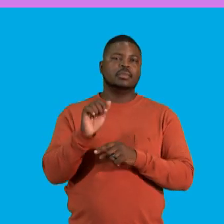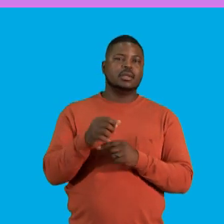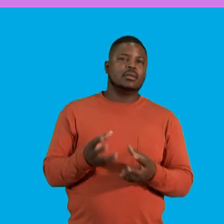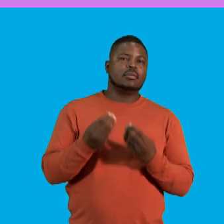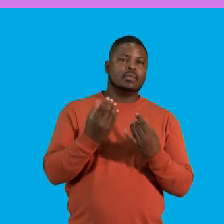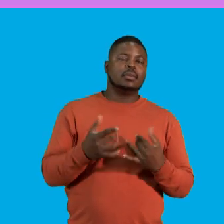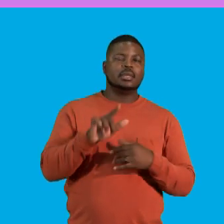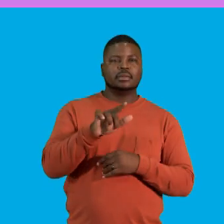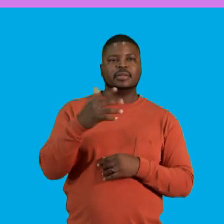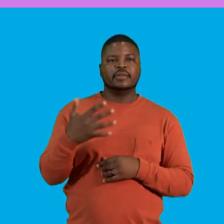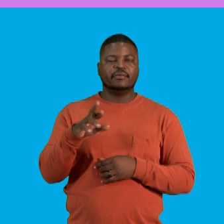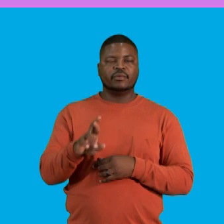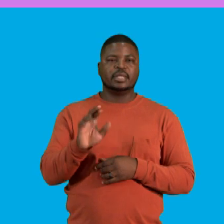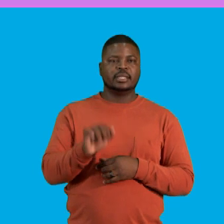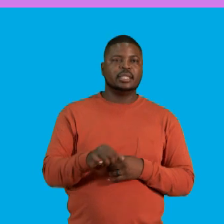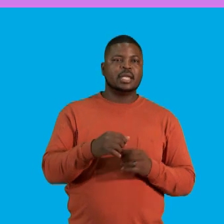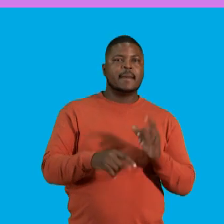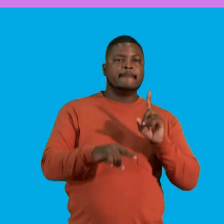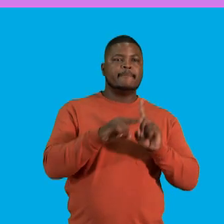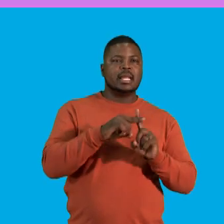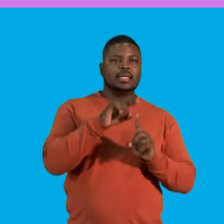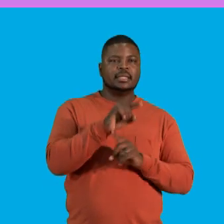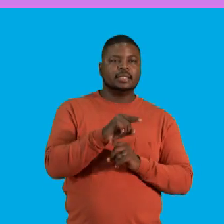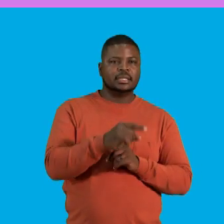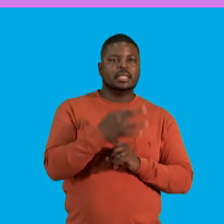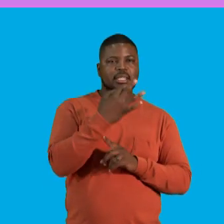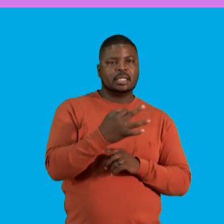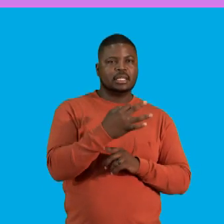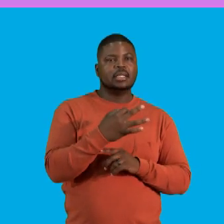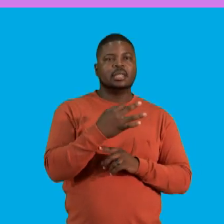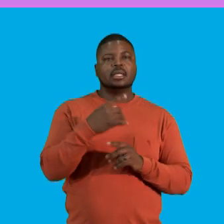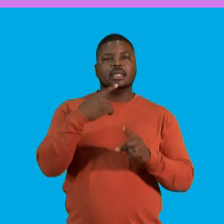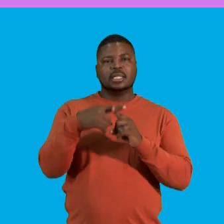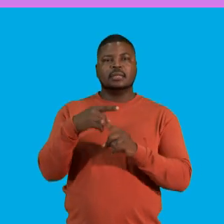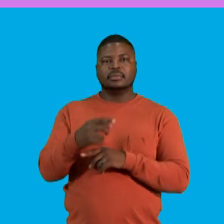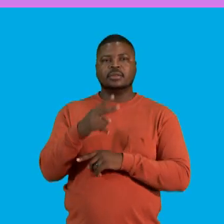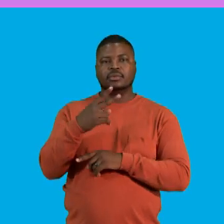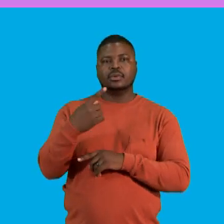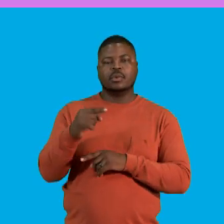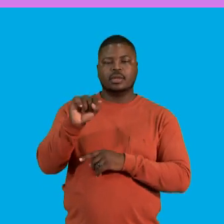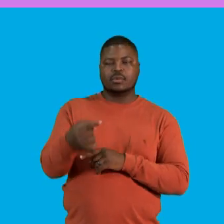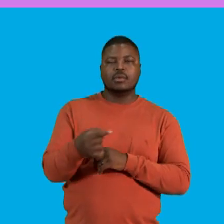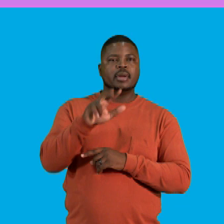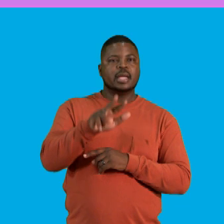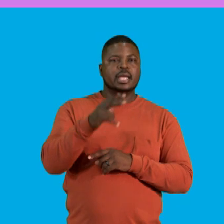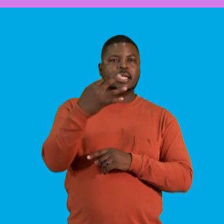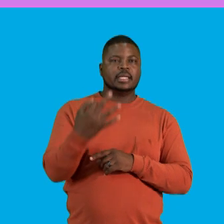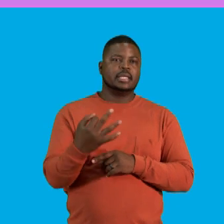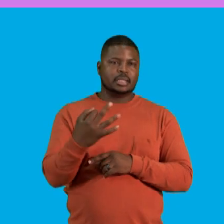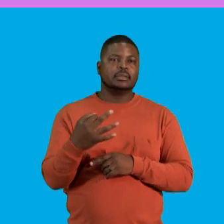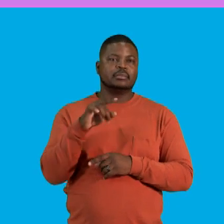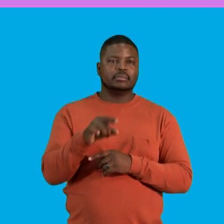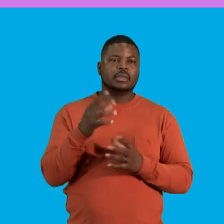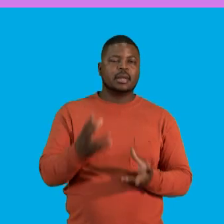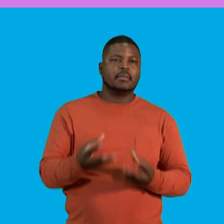us 75 rand. Then it's plus 3 times 21 rand 83 cents. 3 times